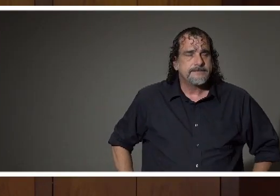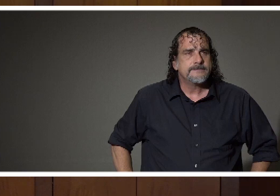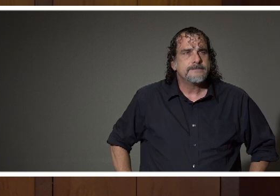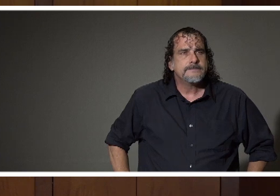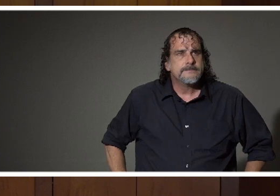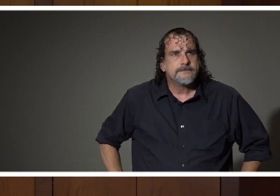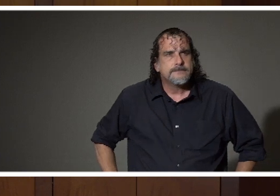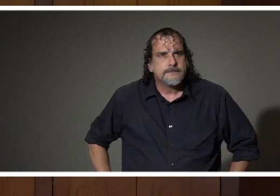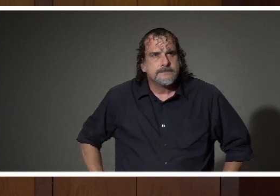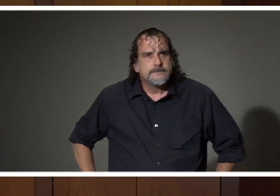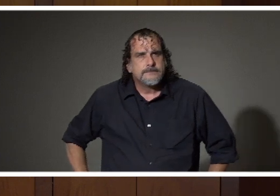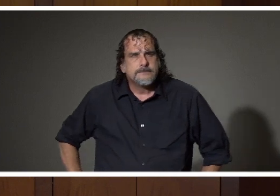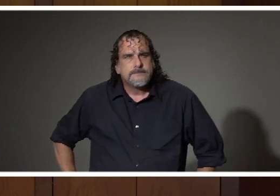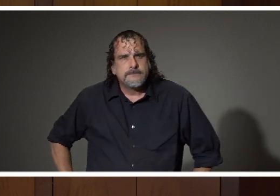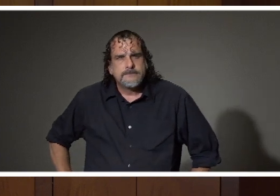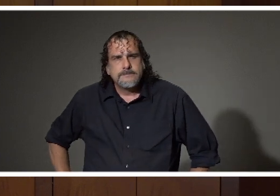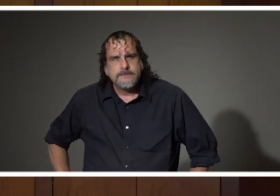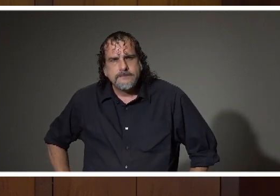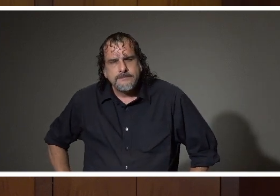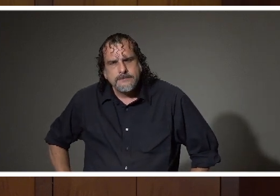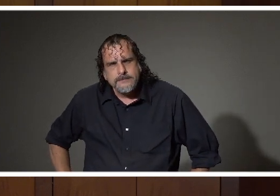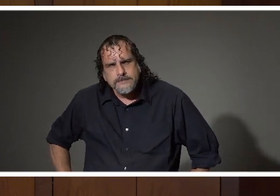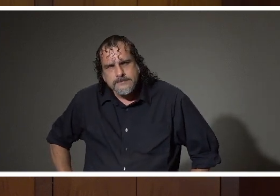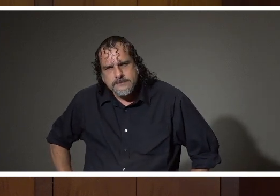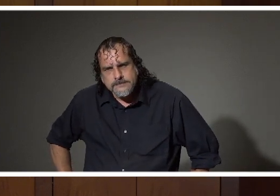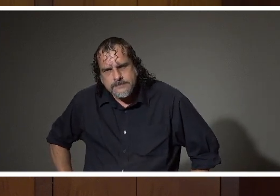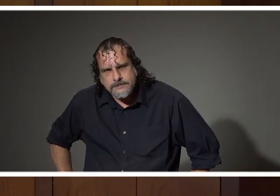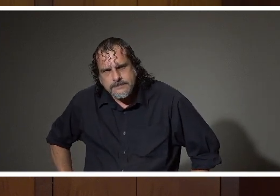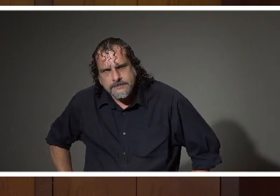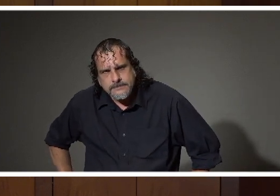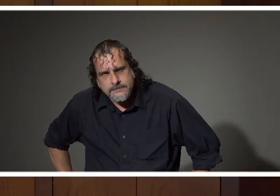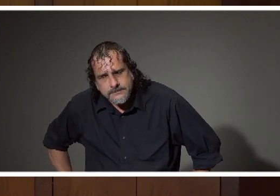Taylor Vance from Daily Journal has a question.